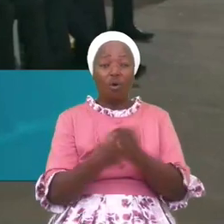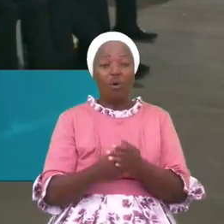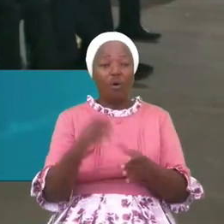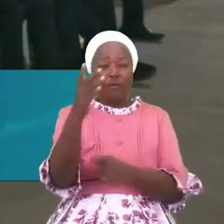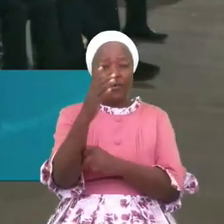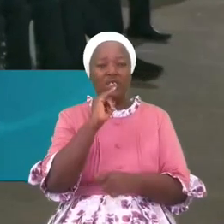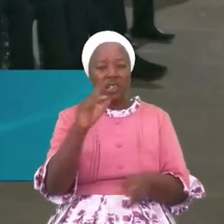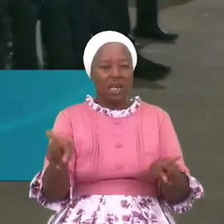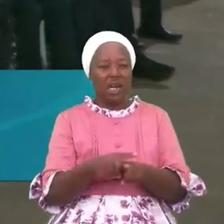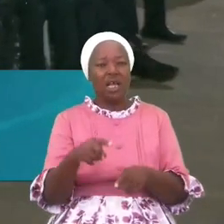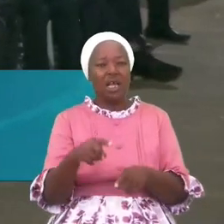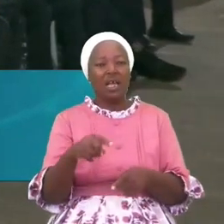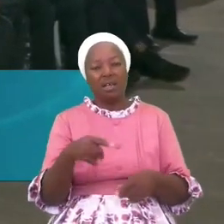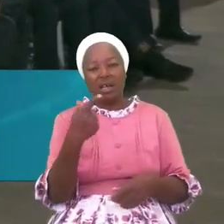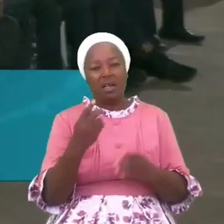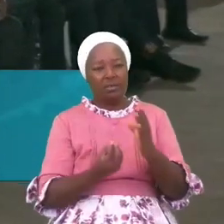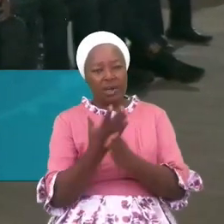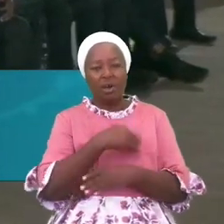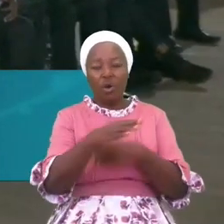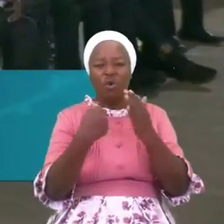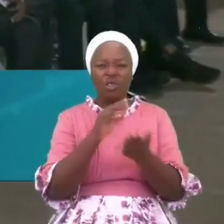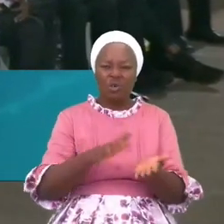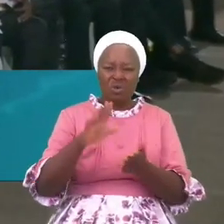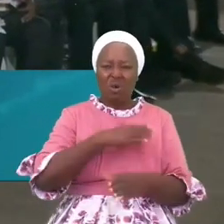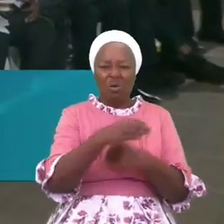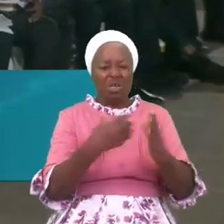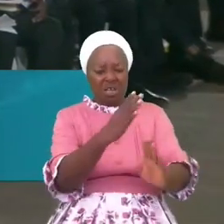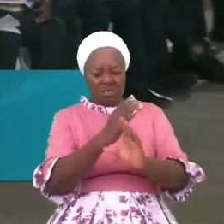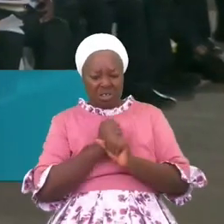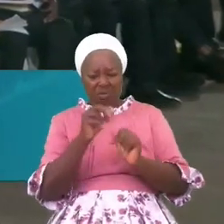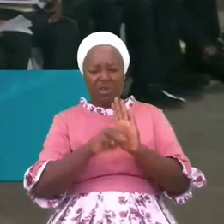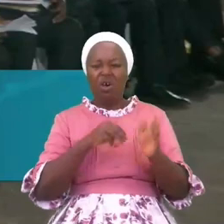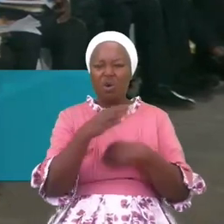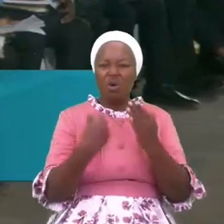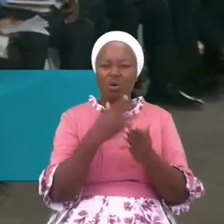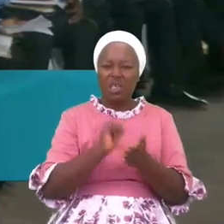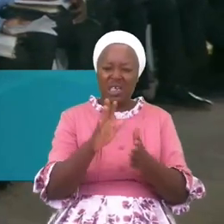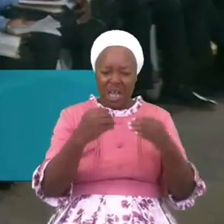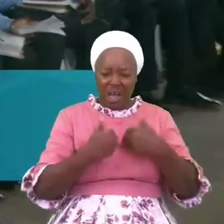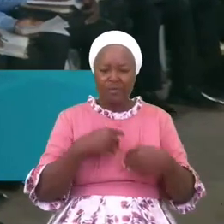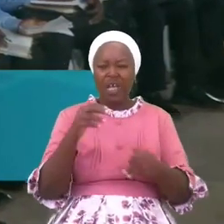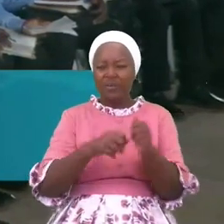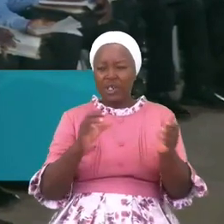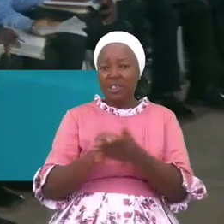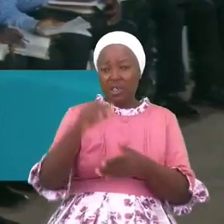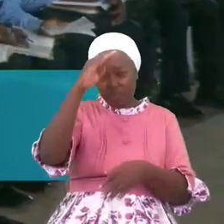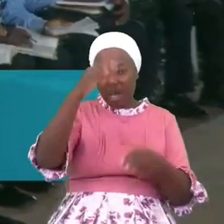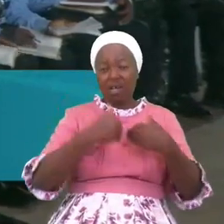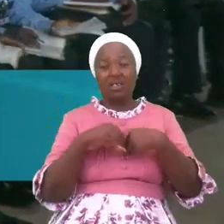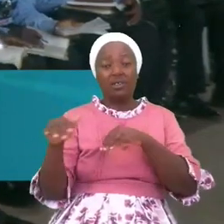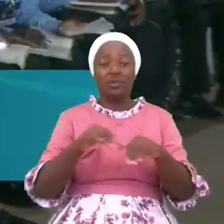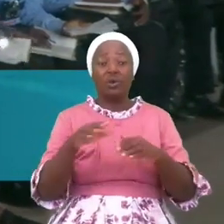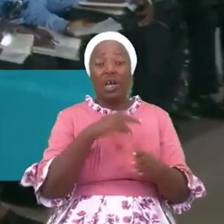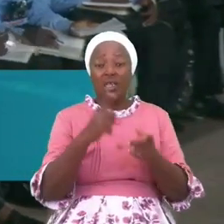the research, all the result, everything man has done, all the intelligence of man, all the glory